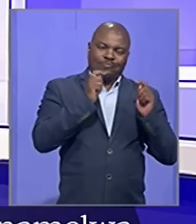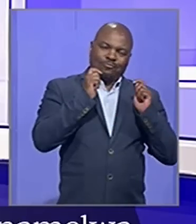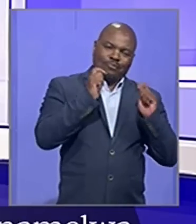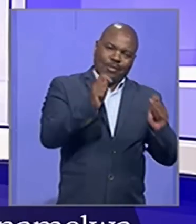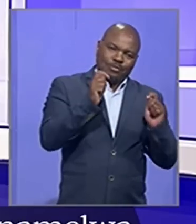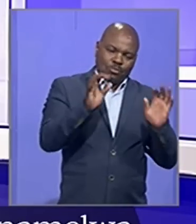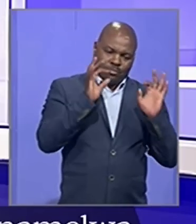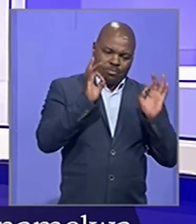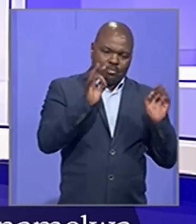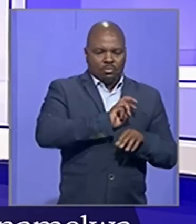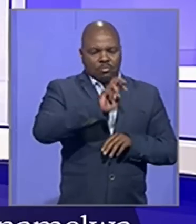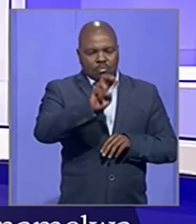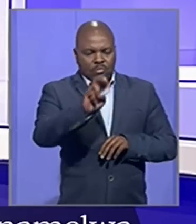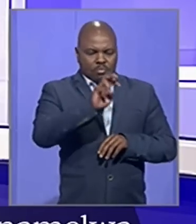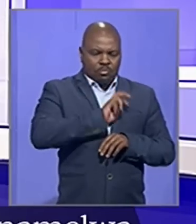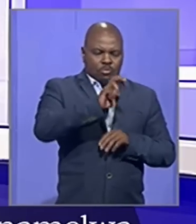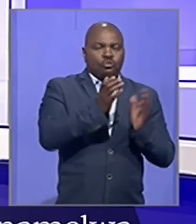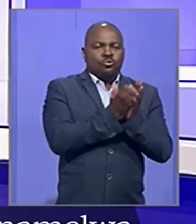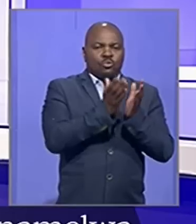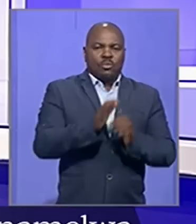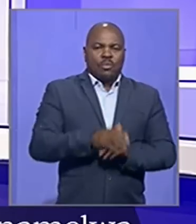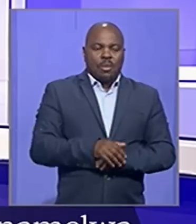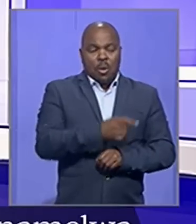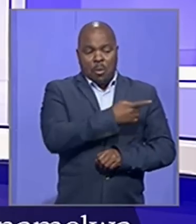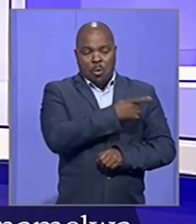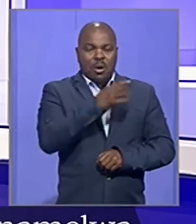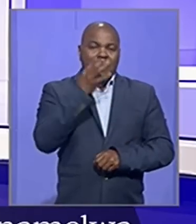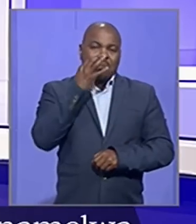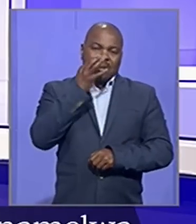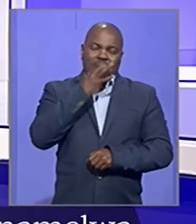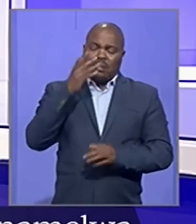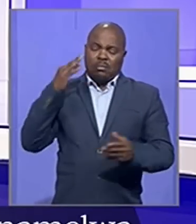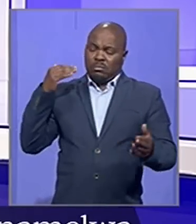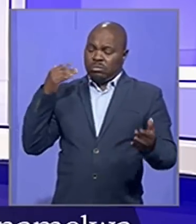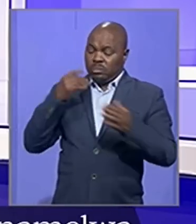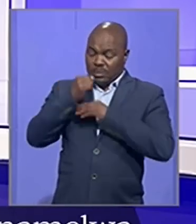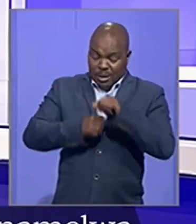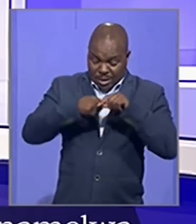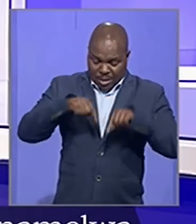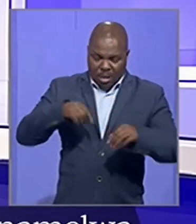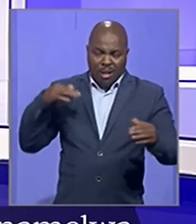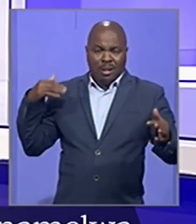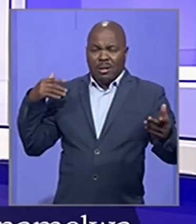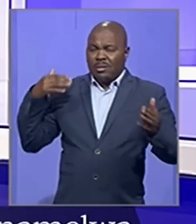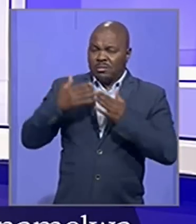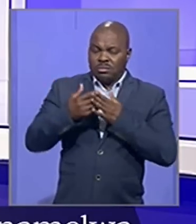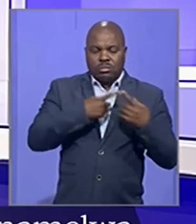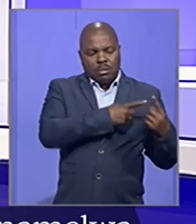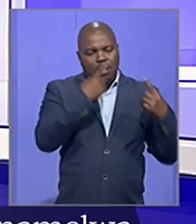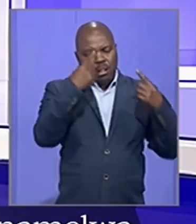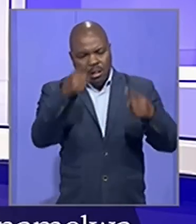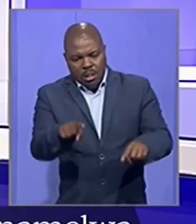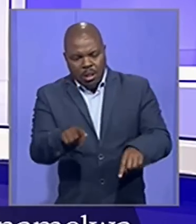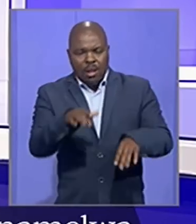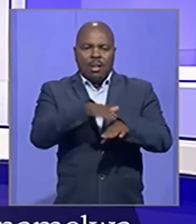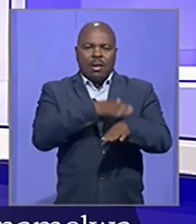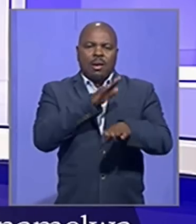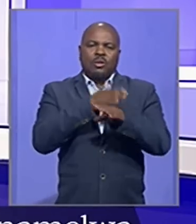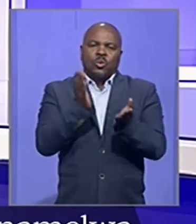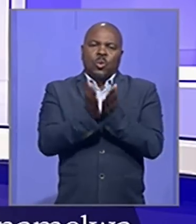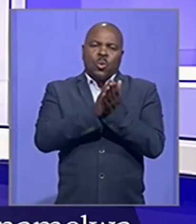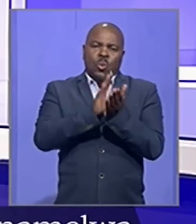loketšego tsela tša go tshepagala. Ba re ge sa le ngwaga o thoma ba be ba fihla sekolong ka morago ga